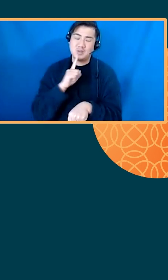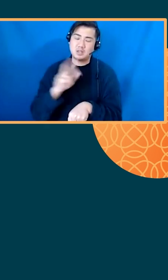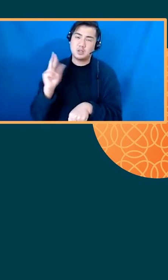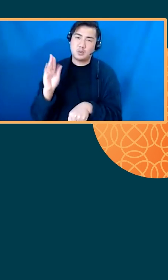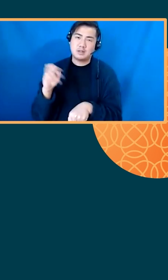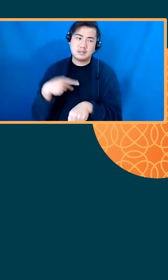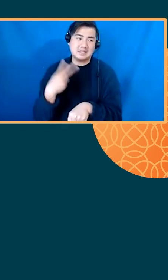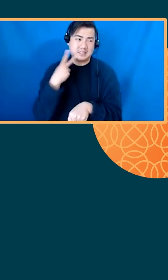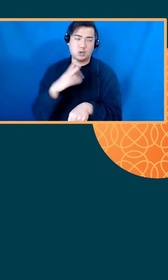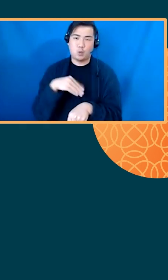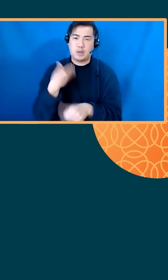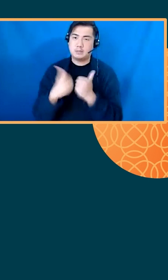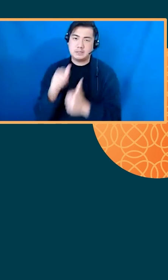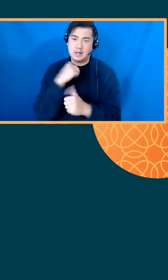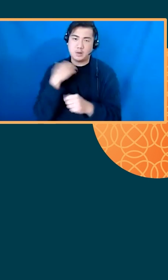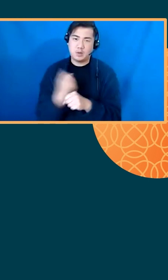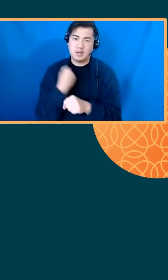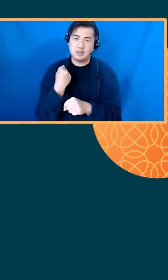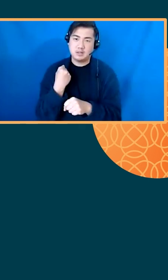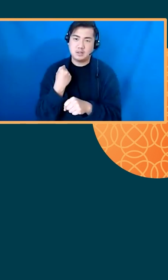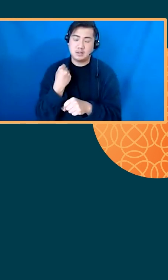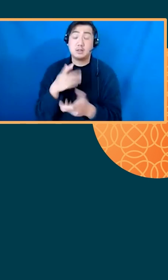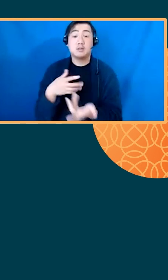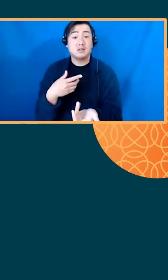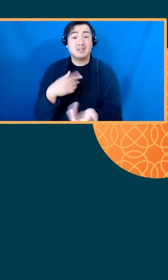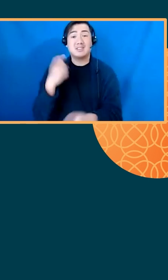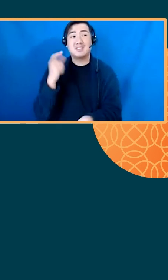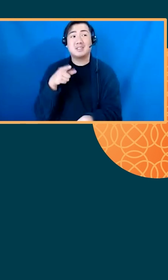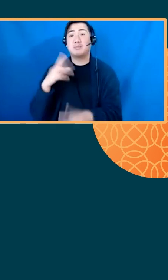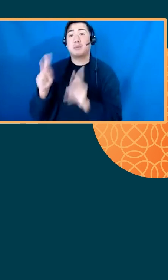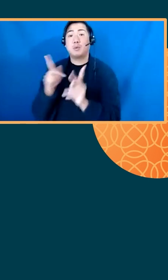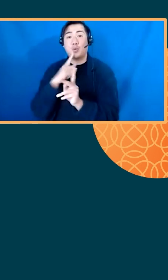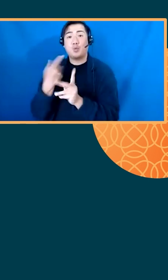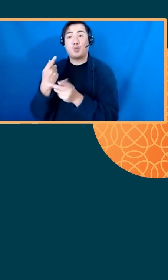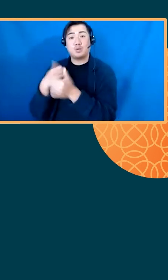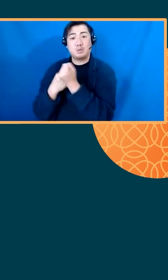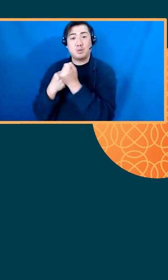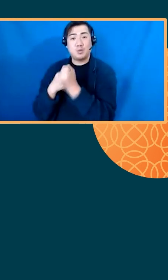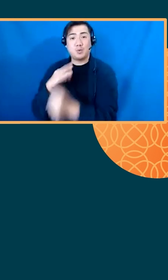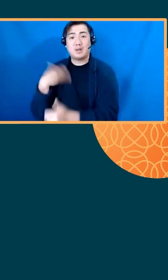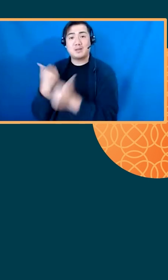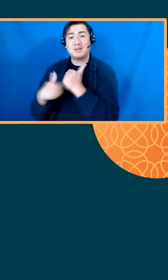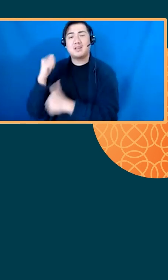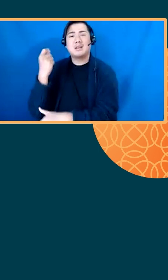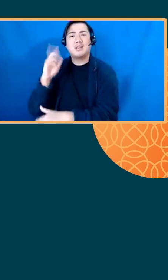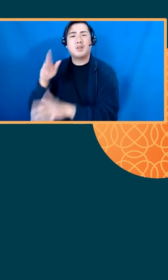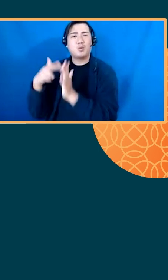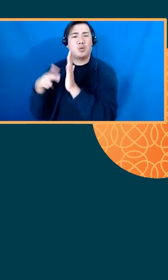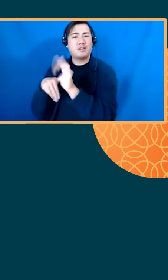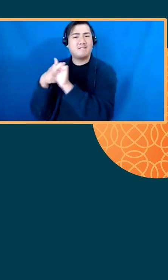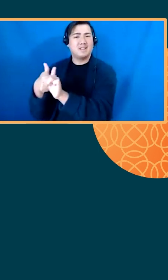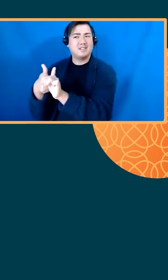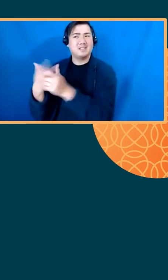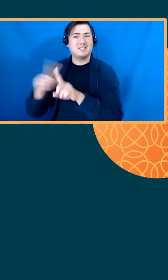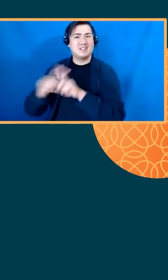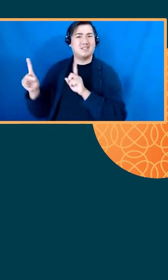is gonna win. And by the way, like they're playing by a different set of rules. They're playing by a different set of rules.